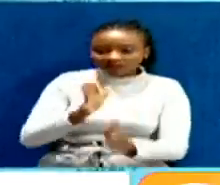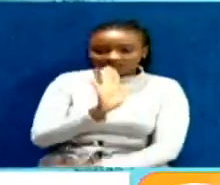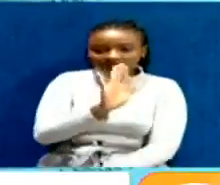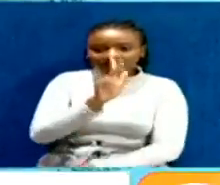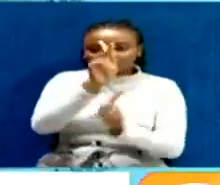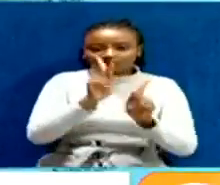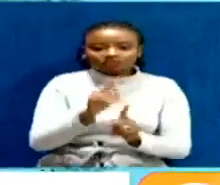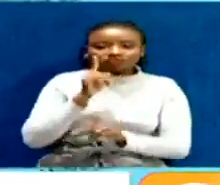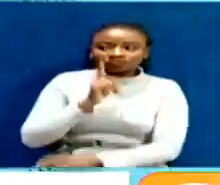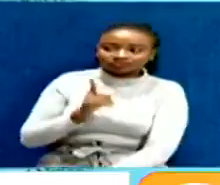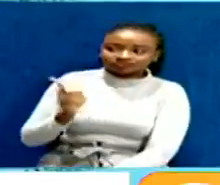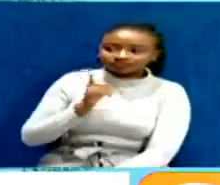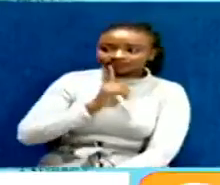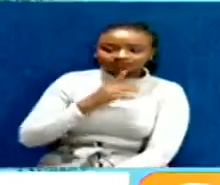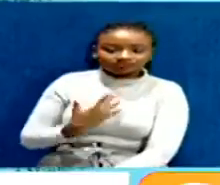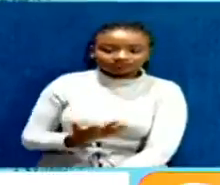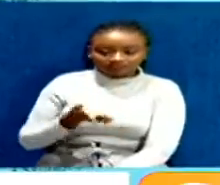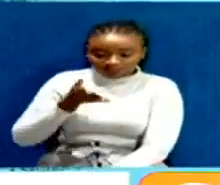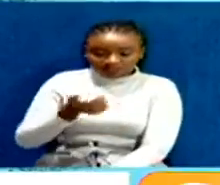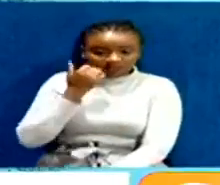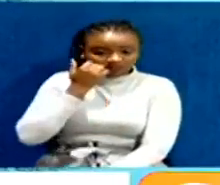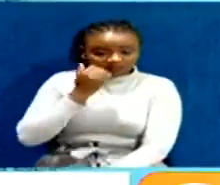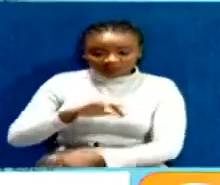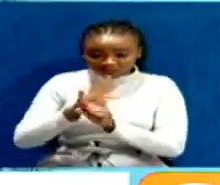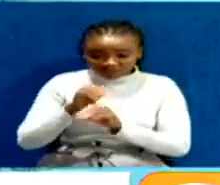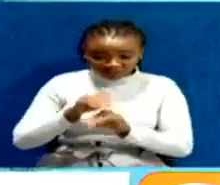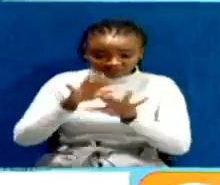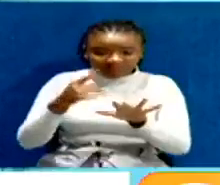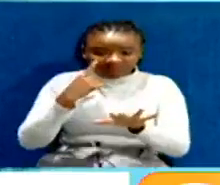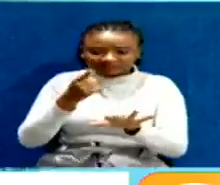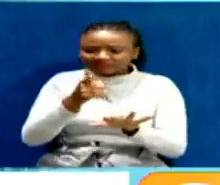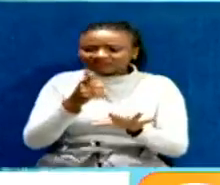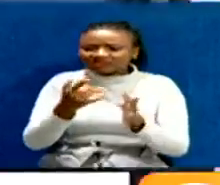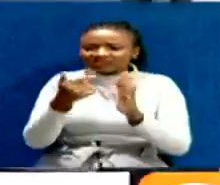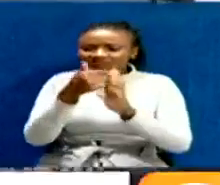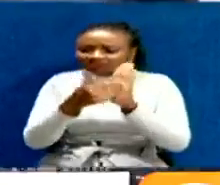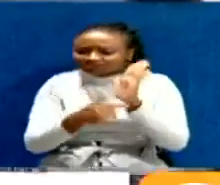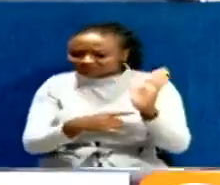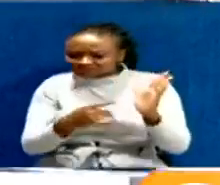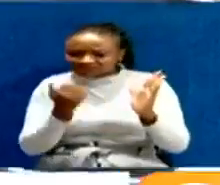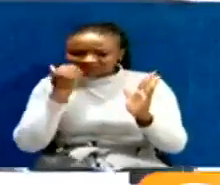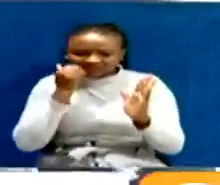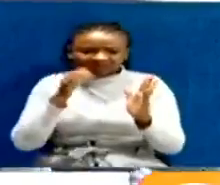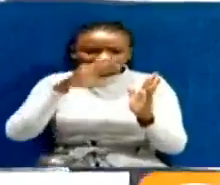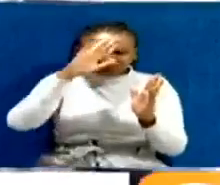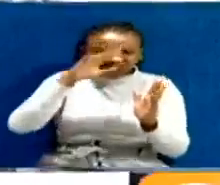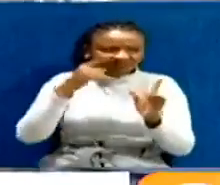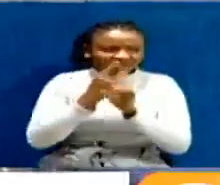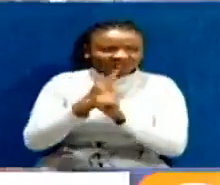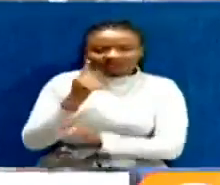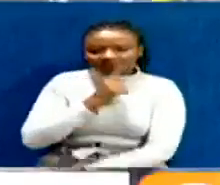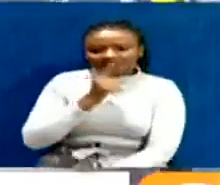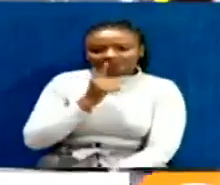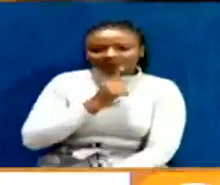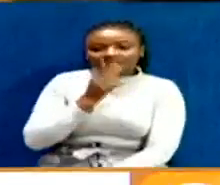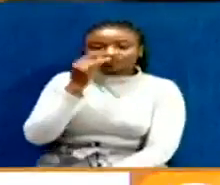confirming the worst fears. The current infections rate are presenting more severe symptoms than earlier cases. Over the last few